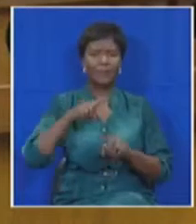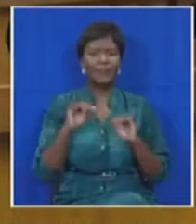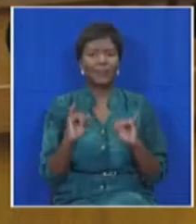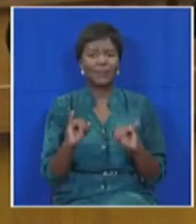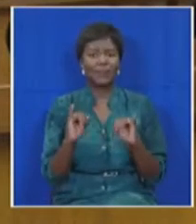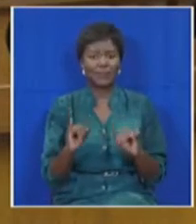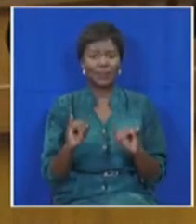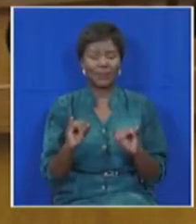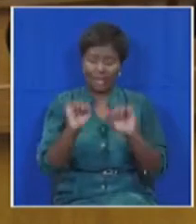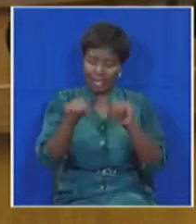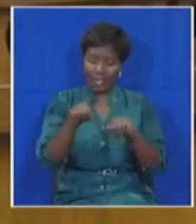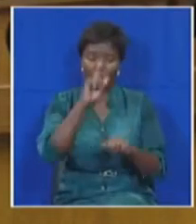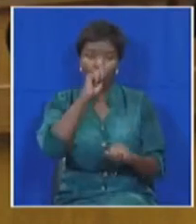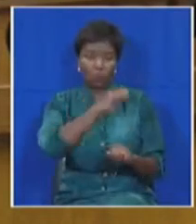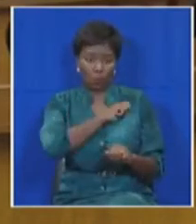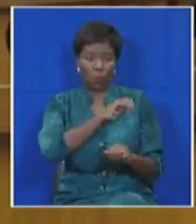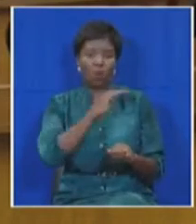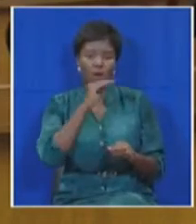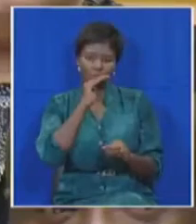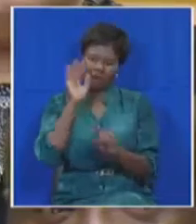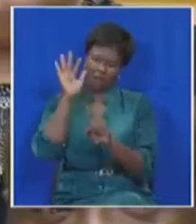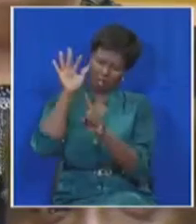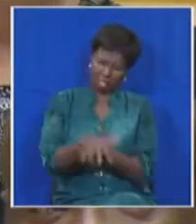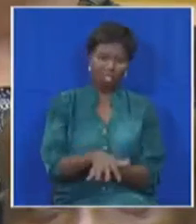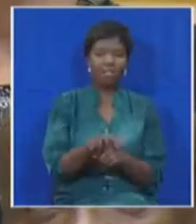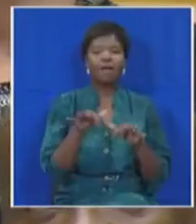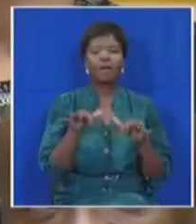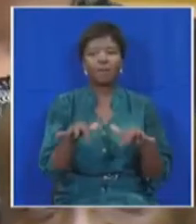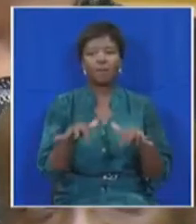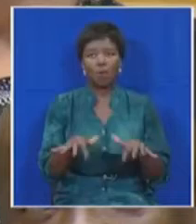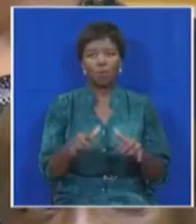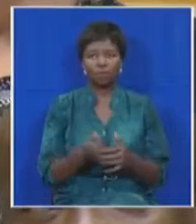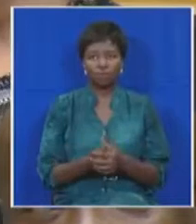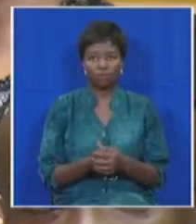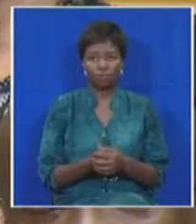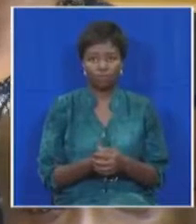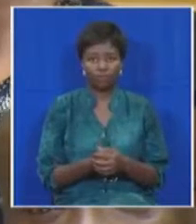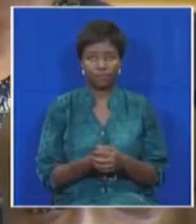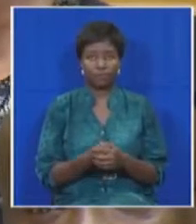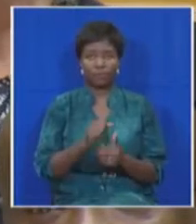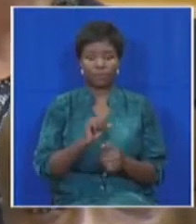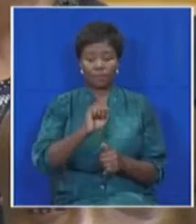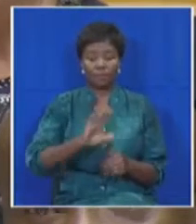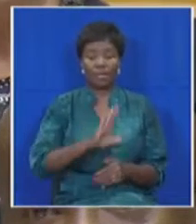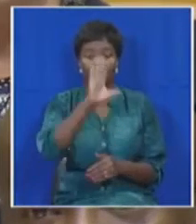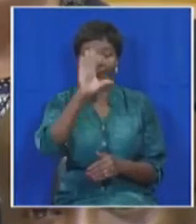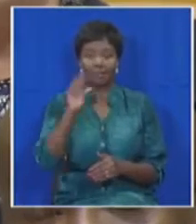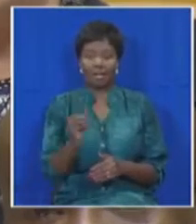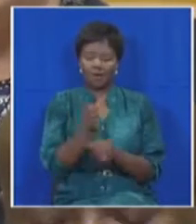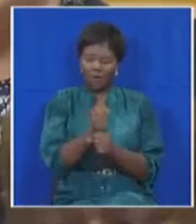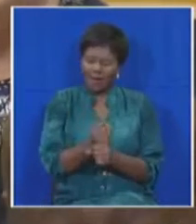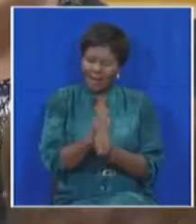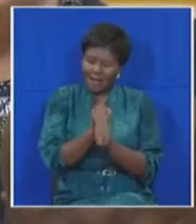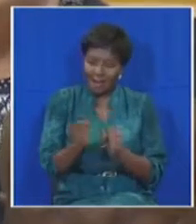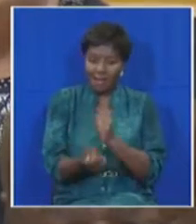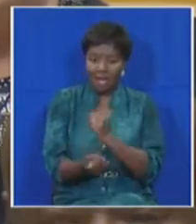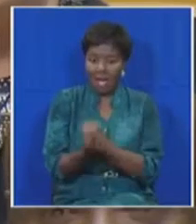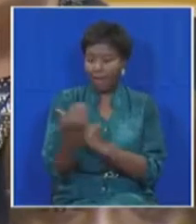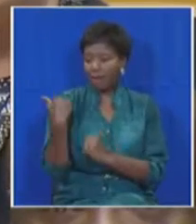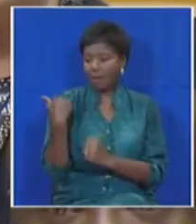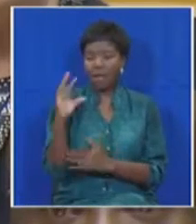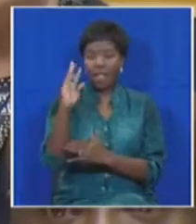boot stamping on a human face. South Africa will never forget what